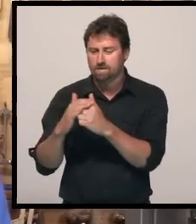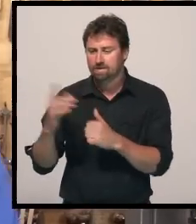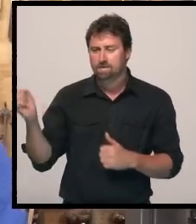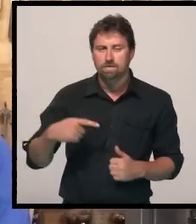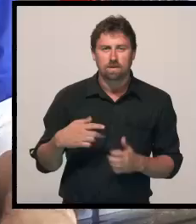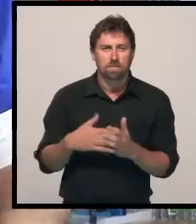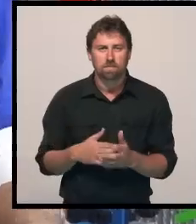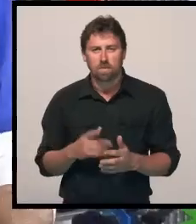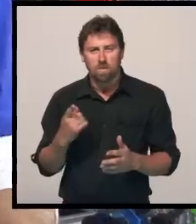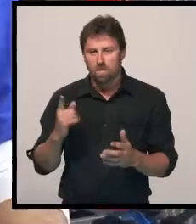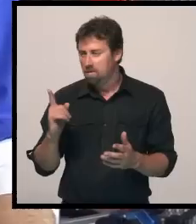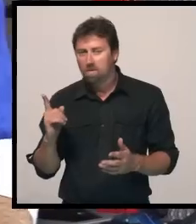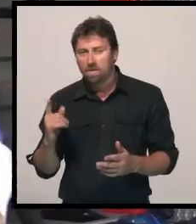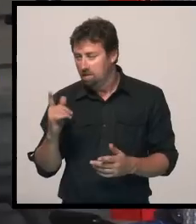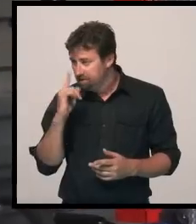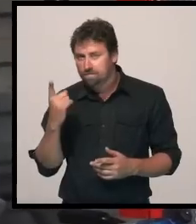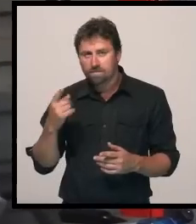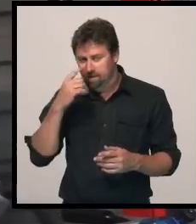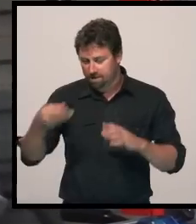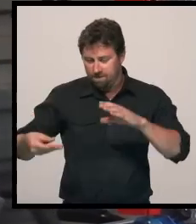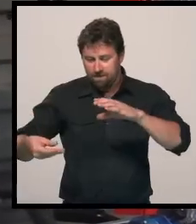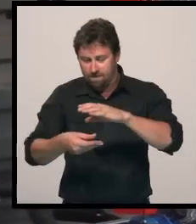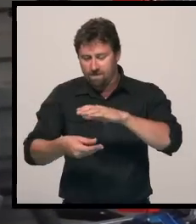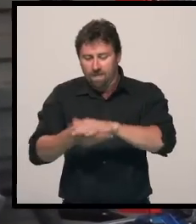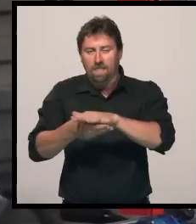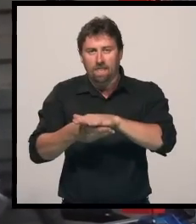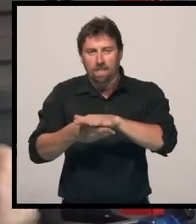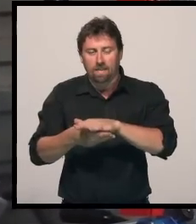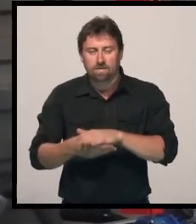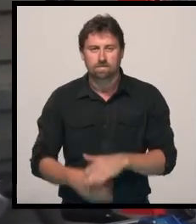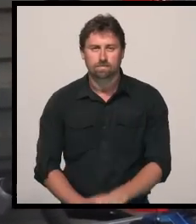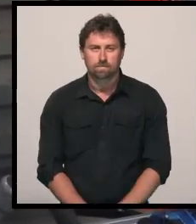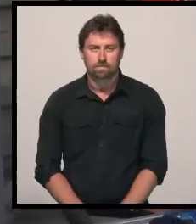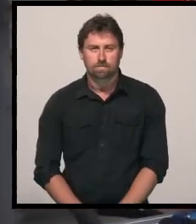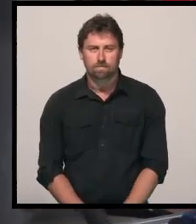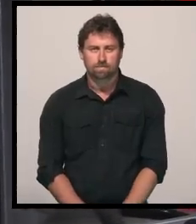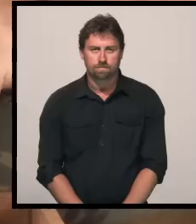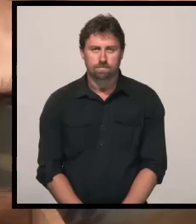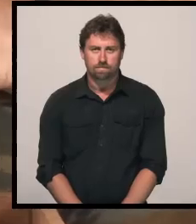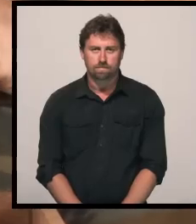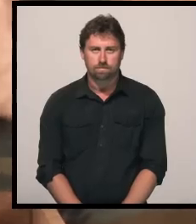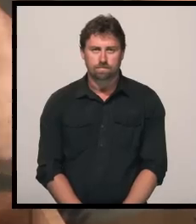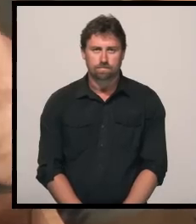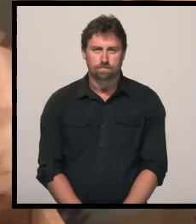of the lid. That'll do, just so it doesn't bend.